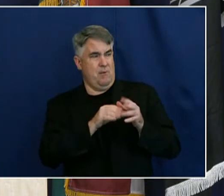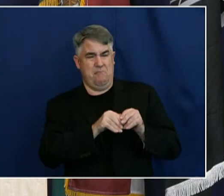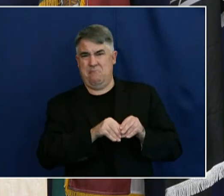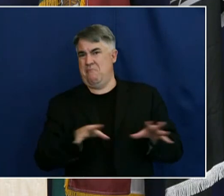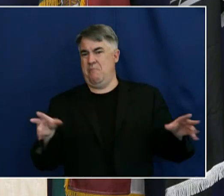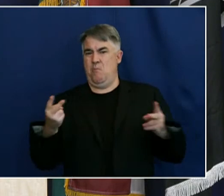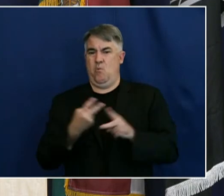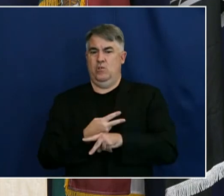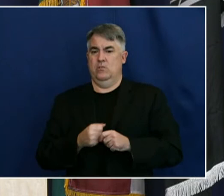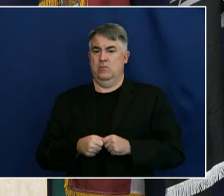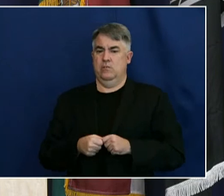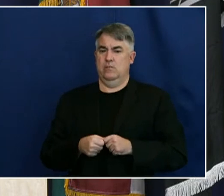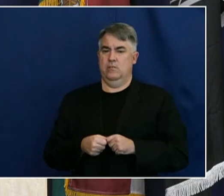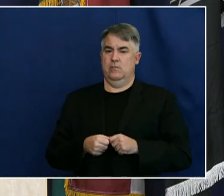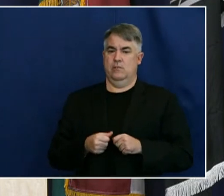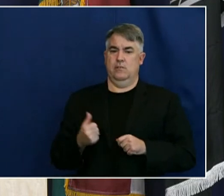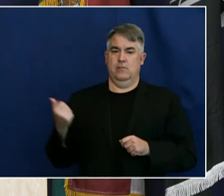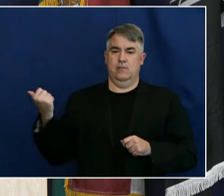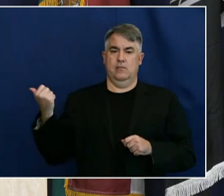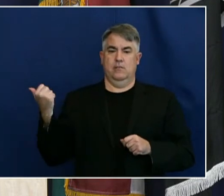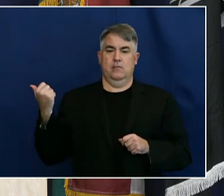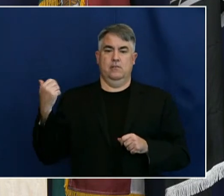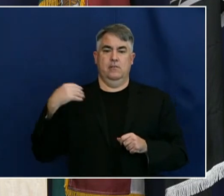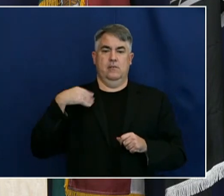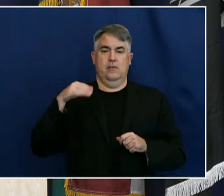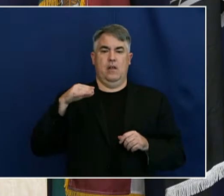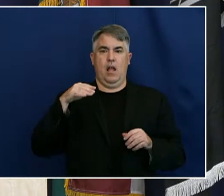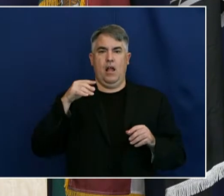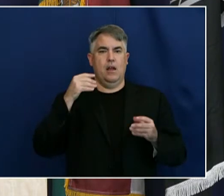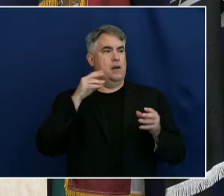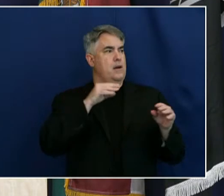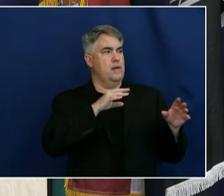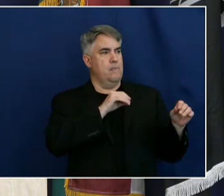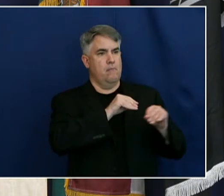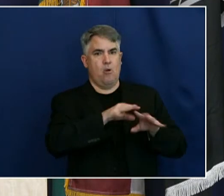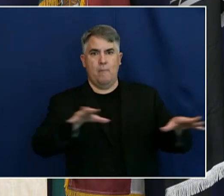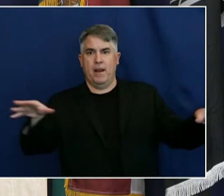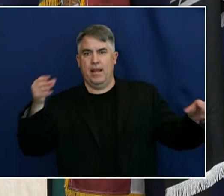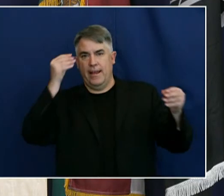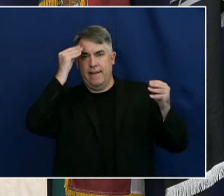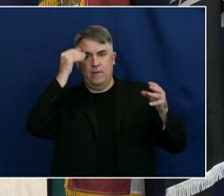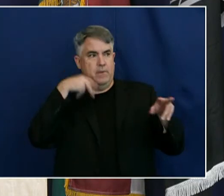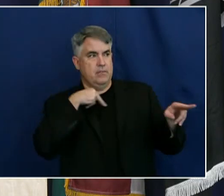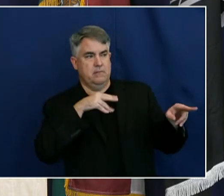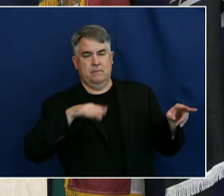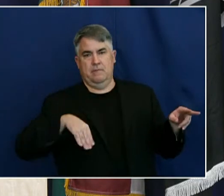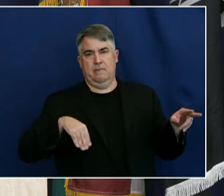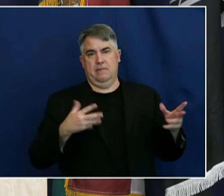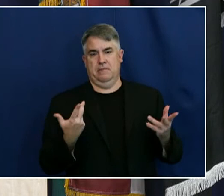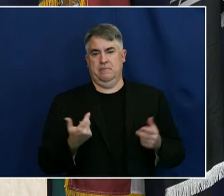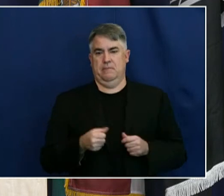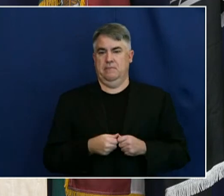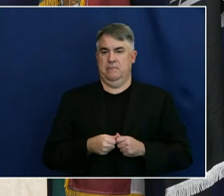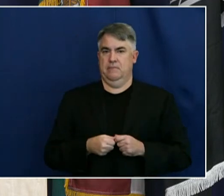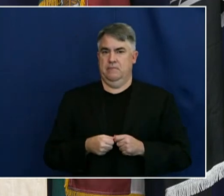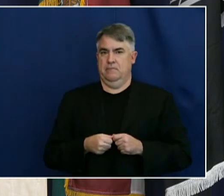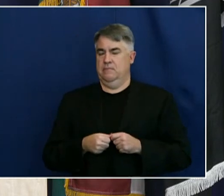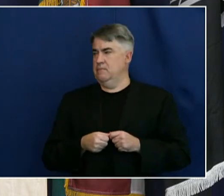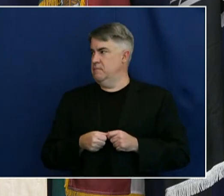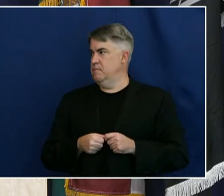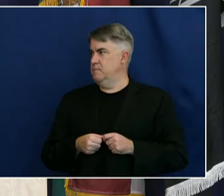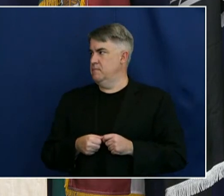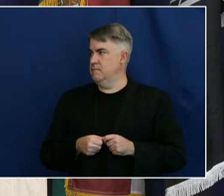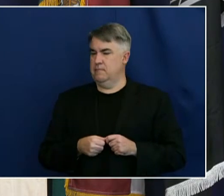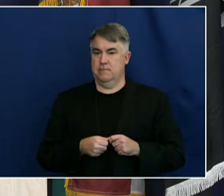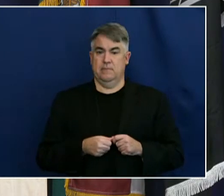at the mobility data in quite a while. We could go back and look at the sources where we were reviewing that. Certainly in the early days of